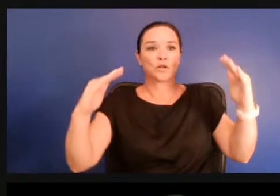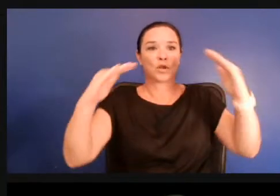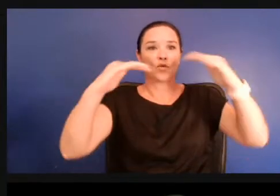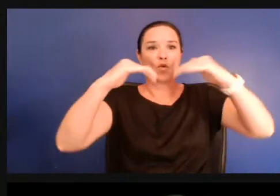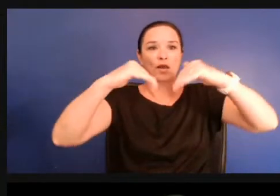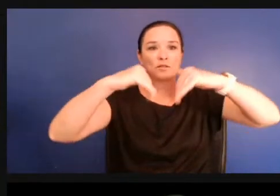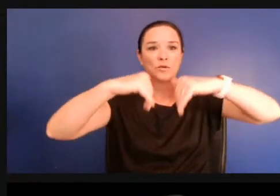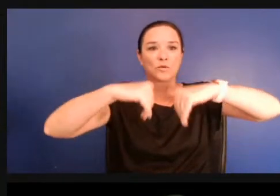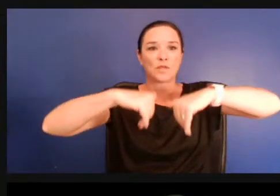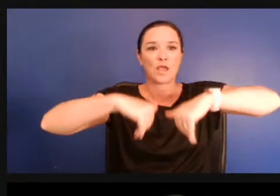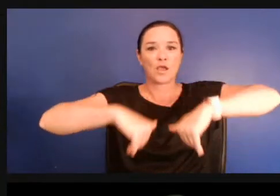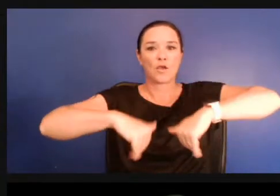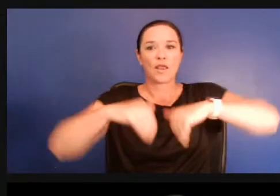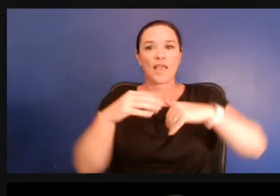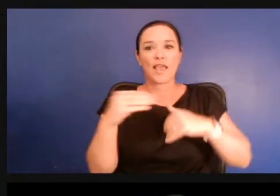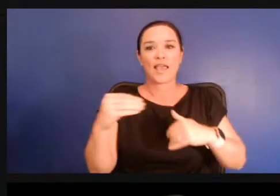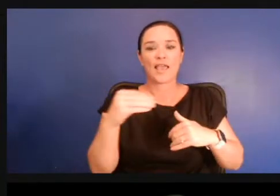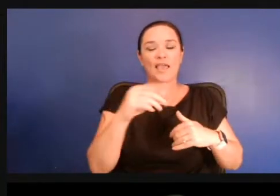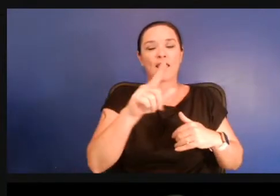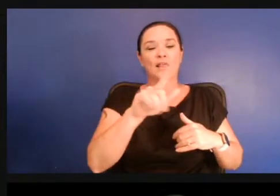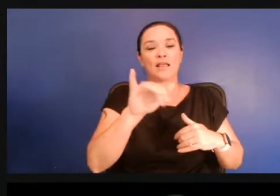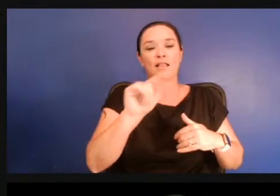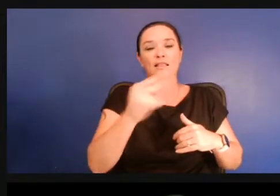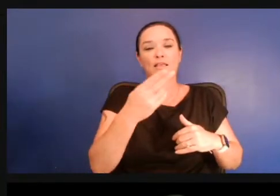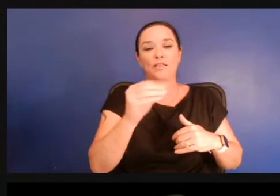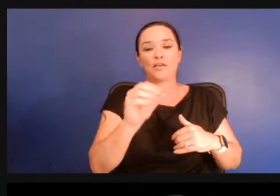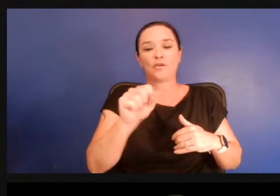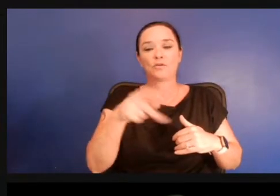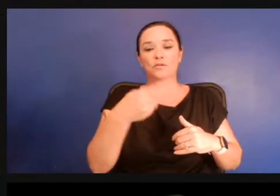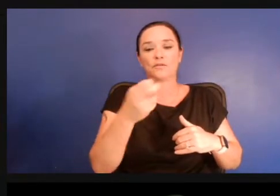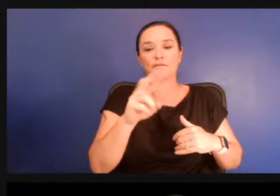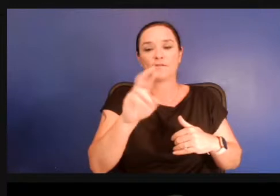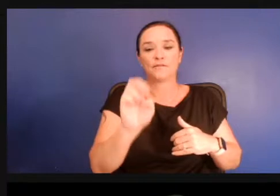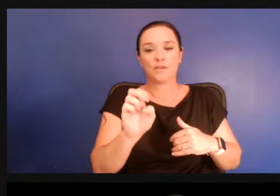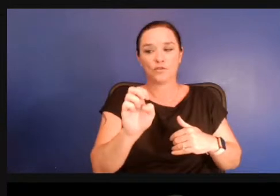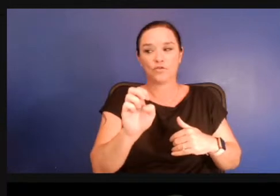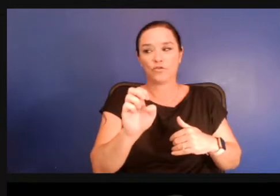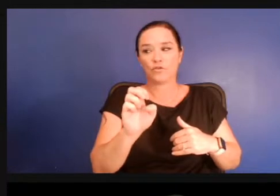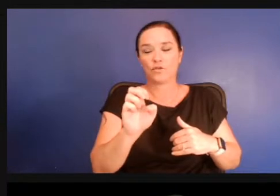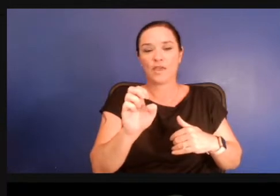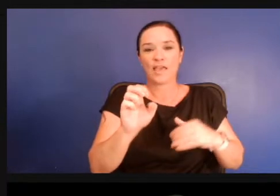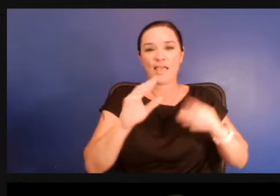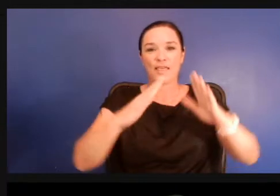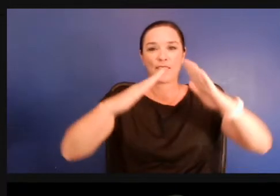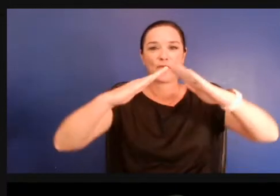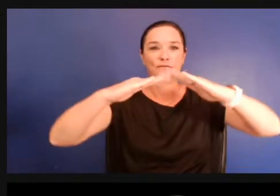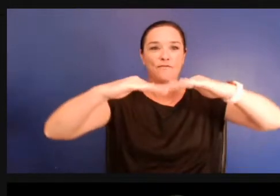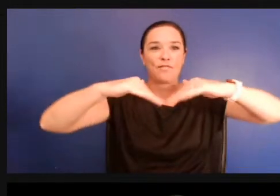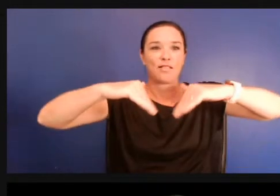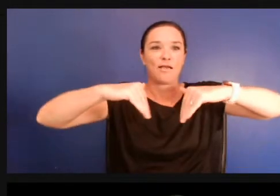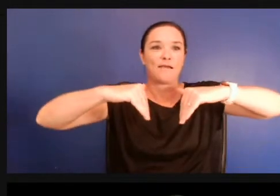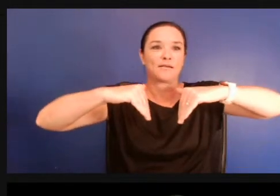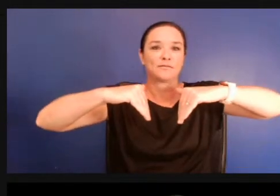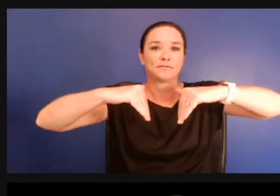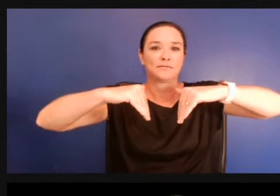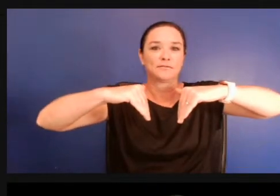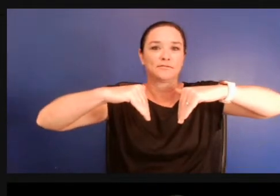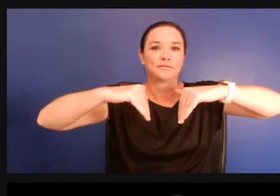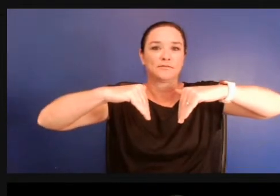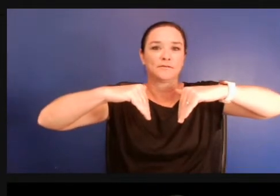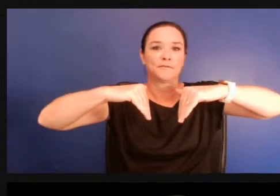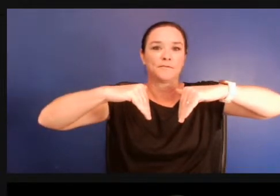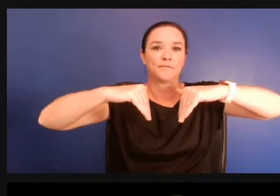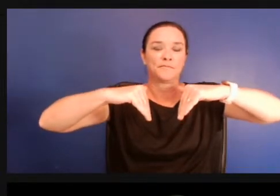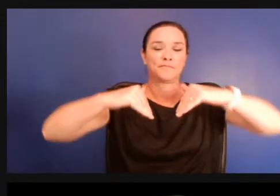and lithosphere jointly that's being flexed downwards on either side here, right?